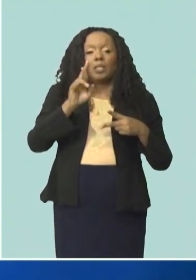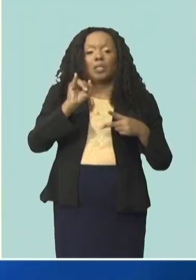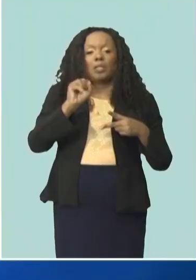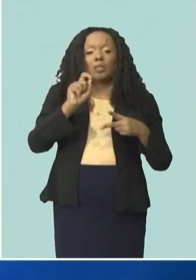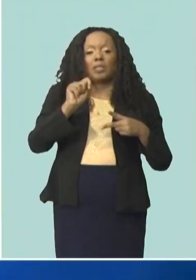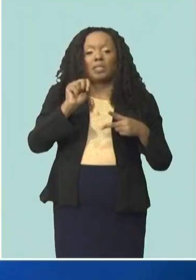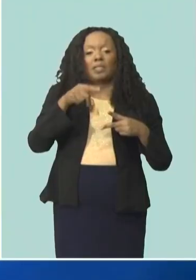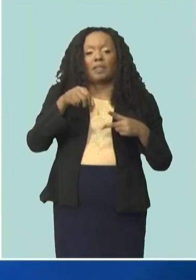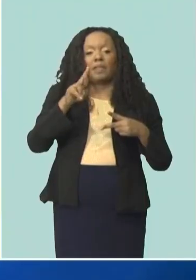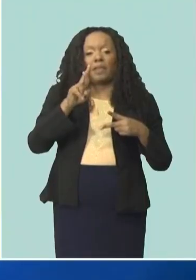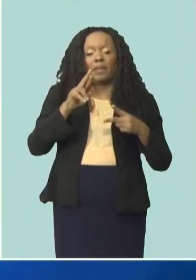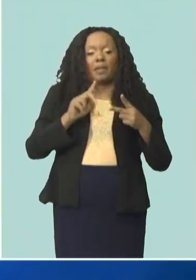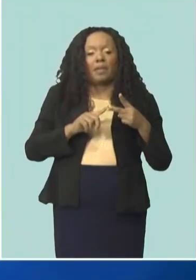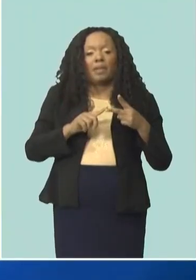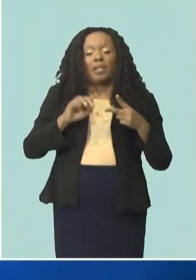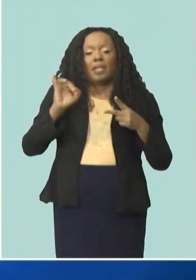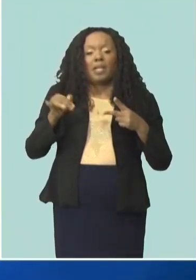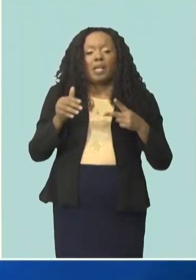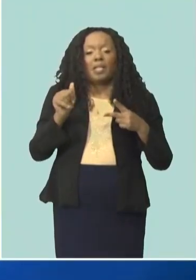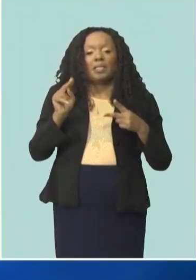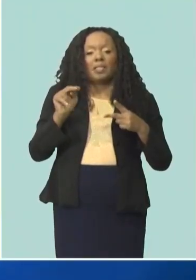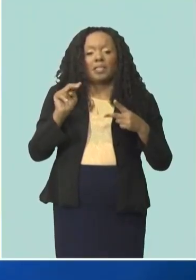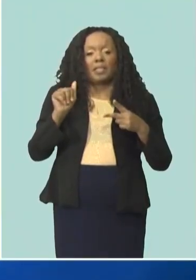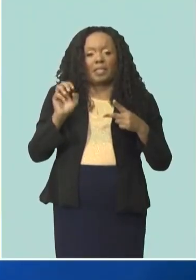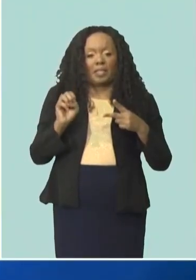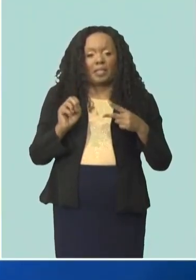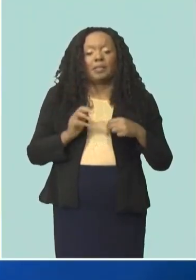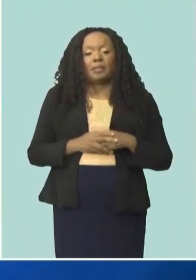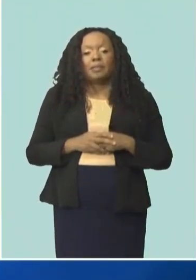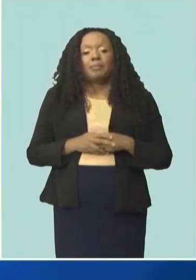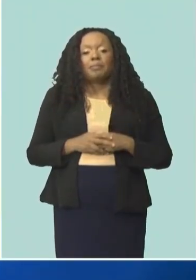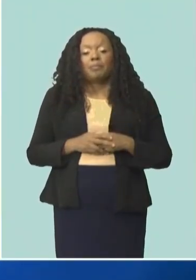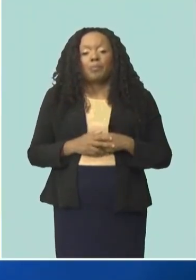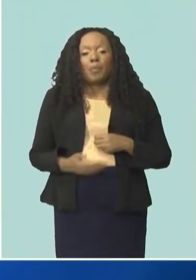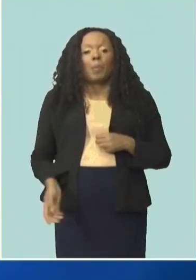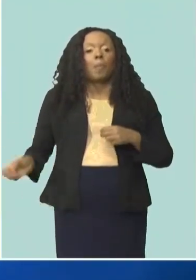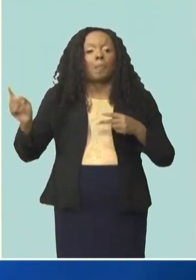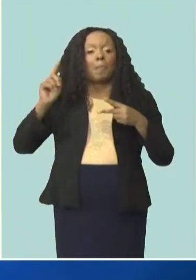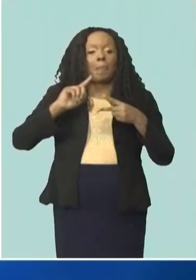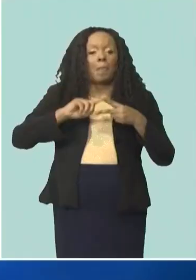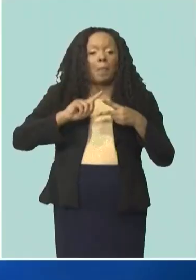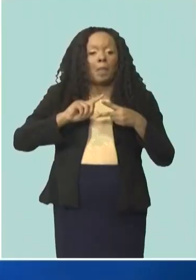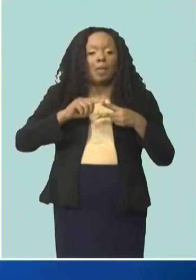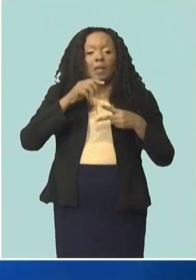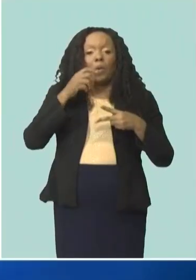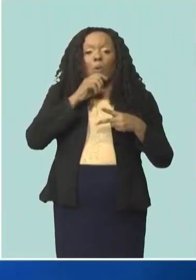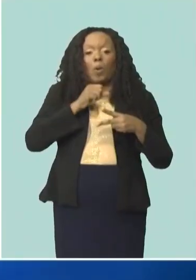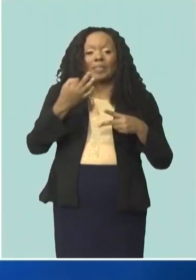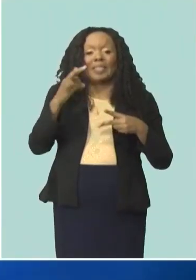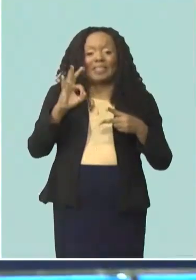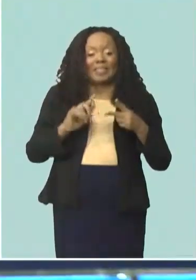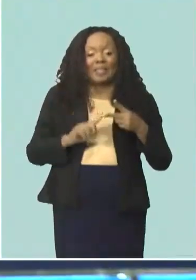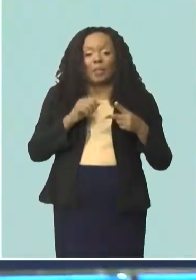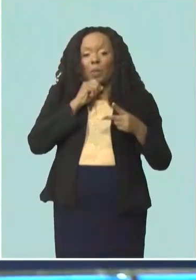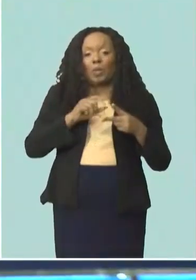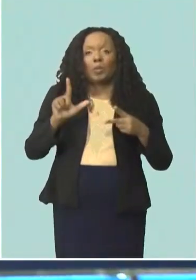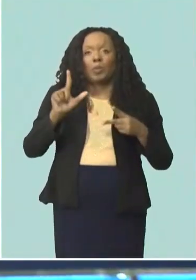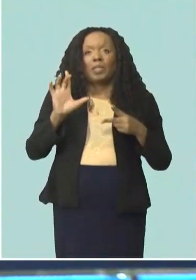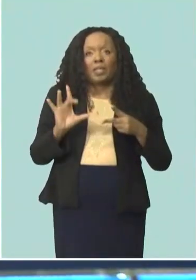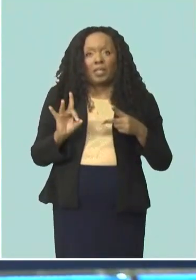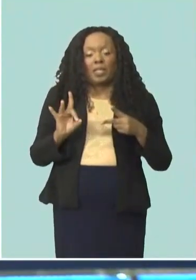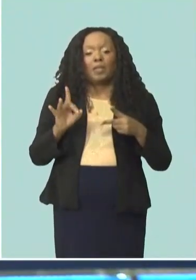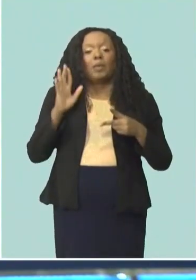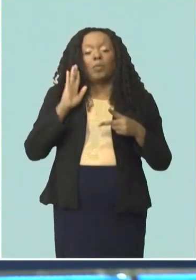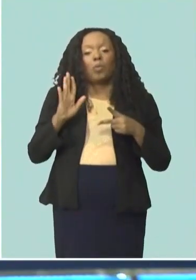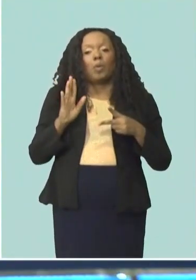Ambassadors, while 19-year-old Kalan Aline and 28-year-old Jennifer Burrows will serve as alternates. They were presented